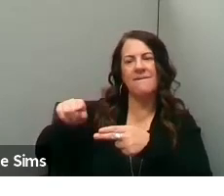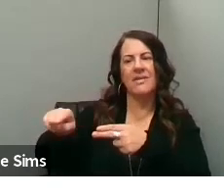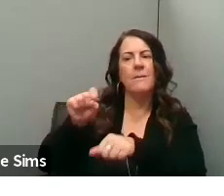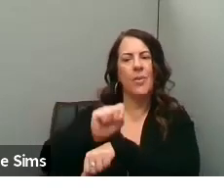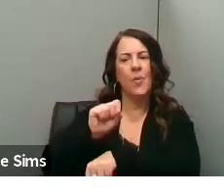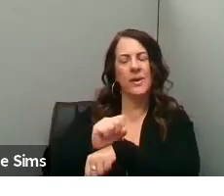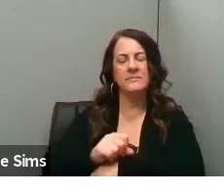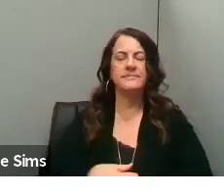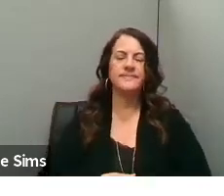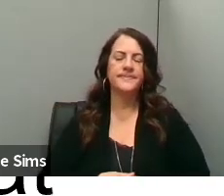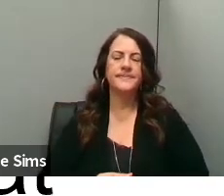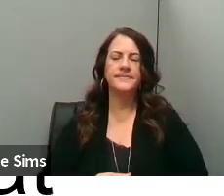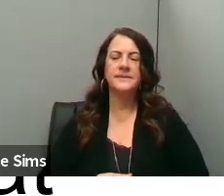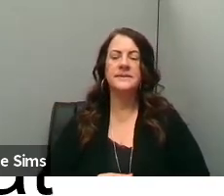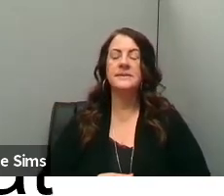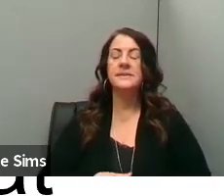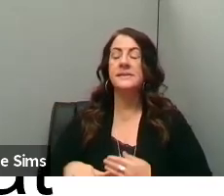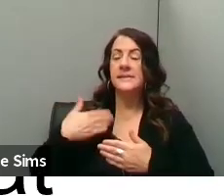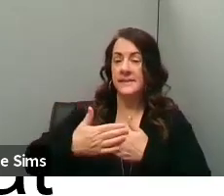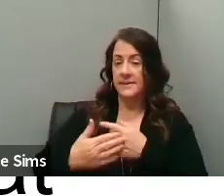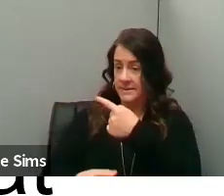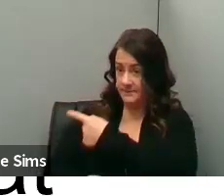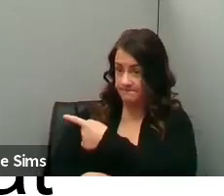Next slide, please.